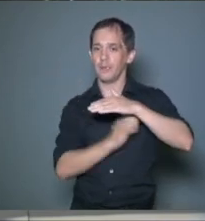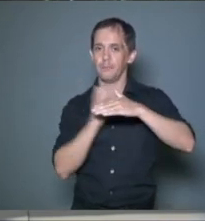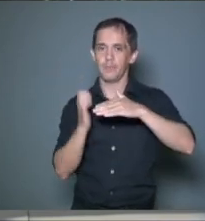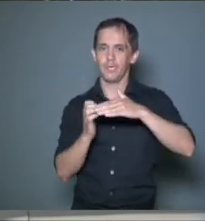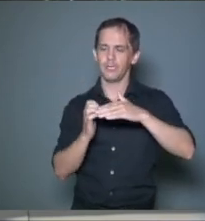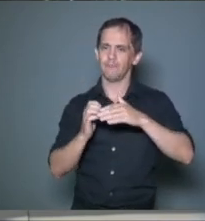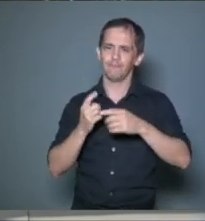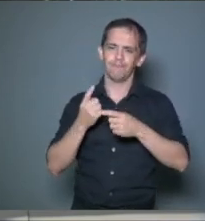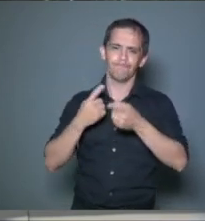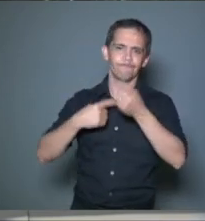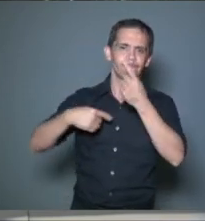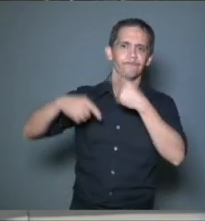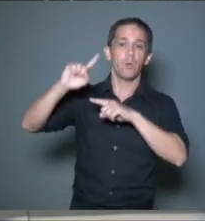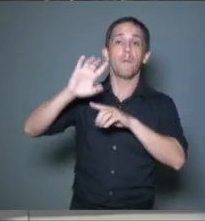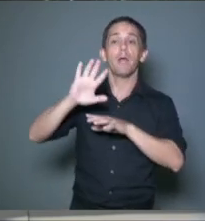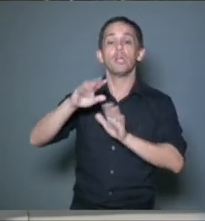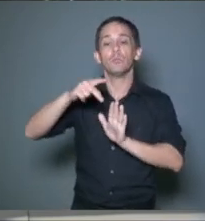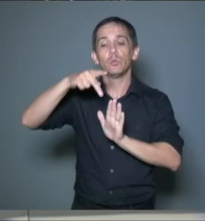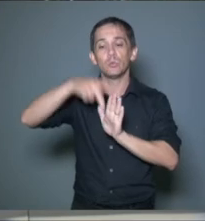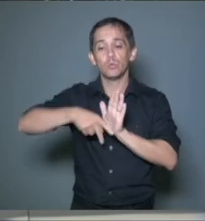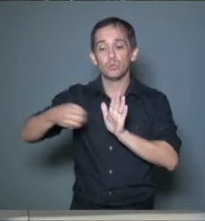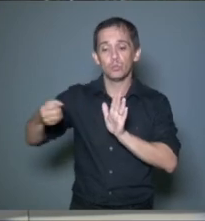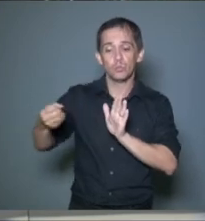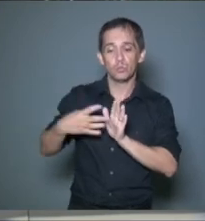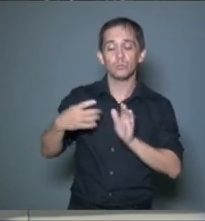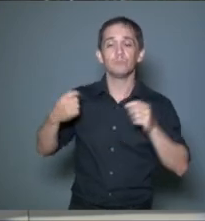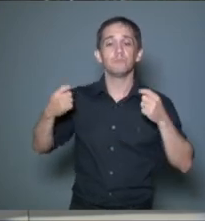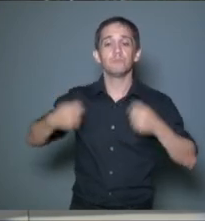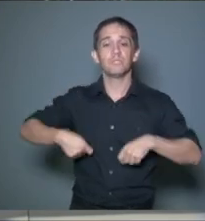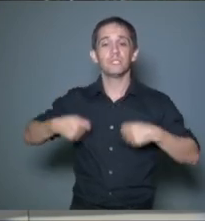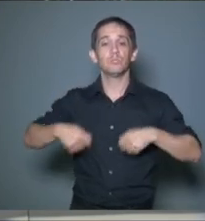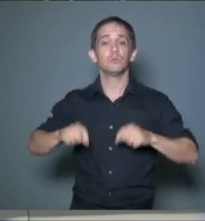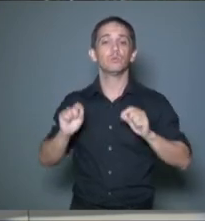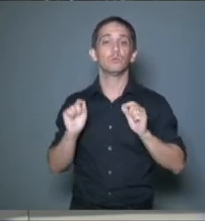now a different size. And any new project